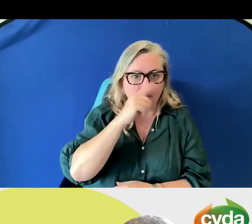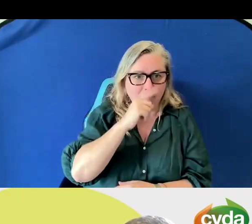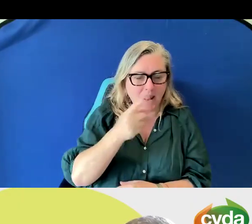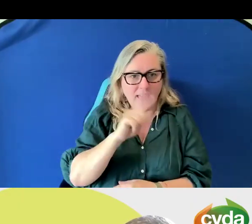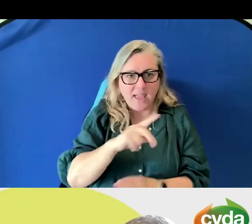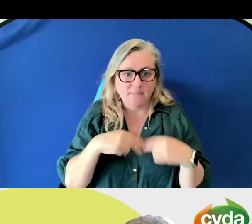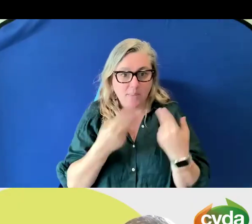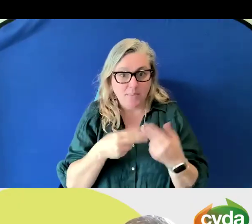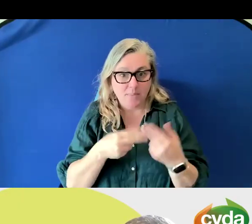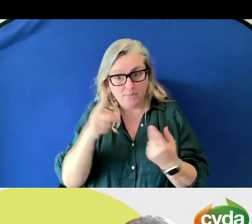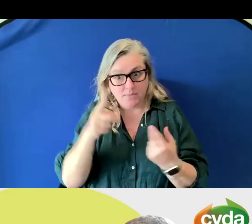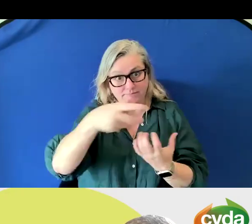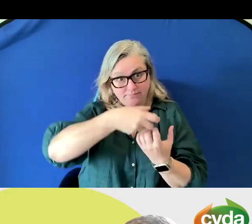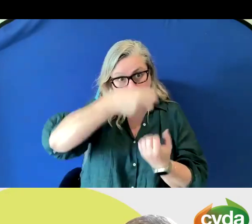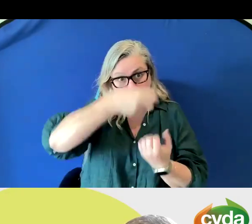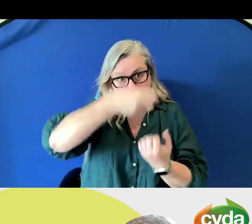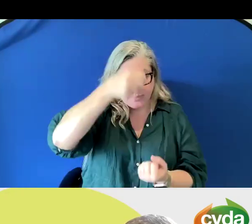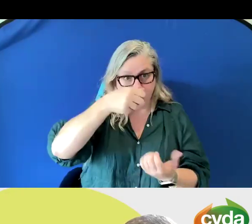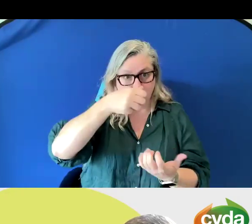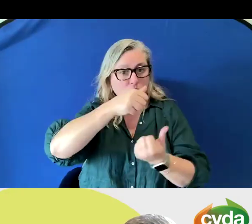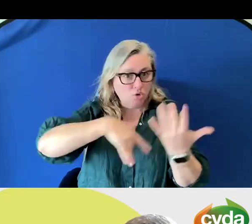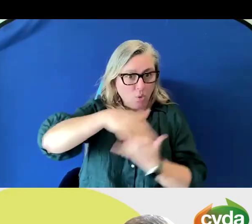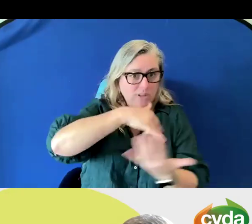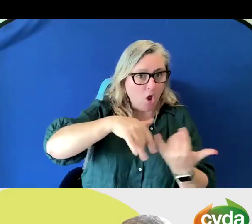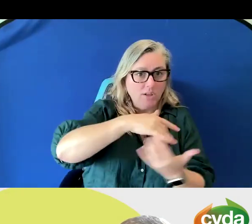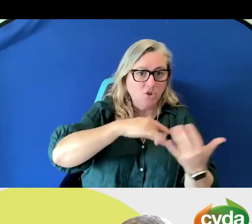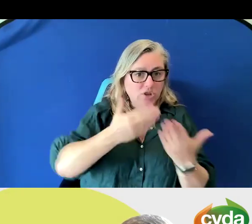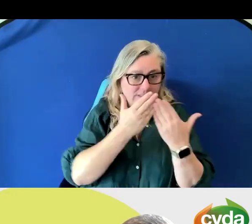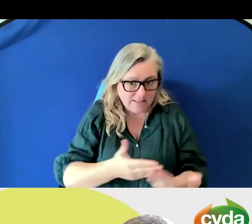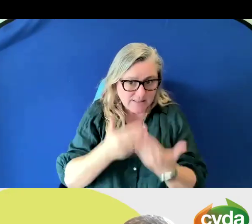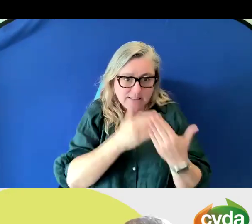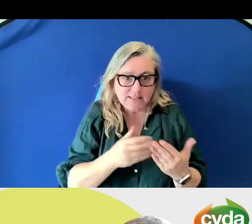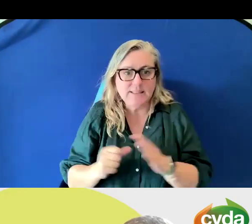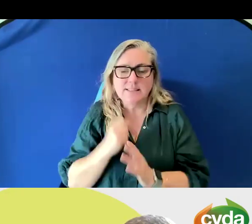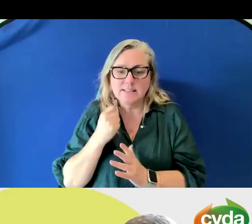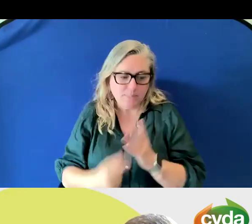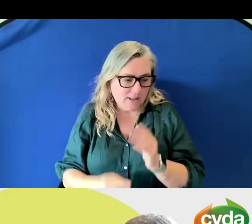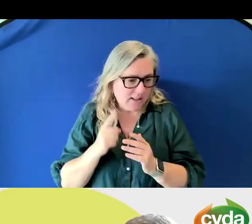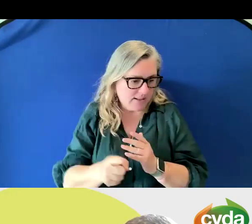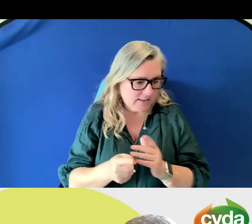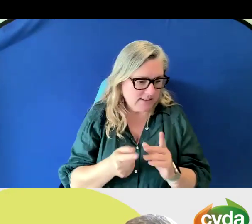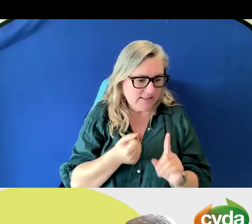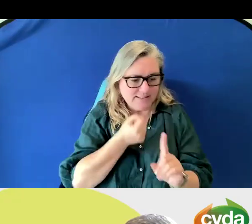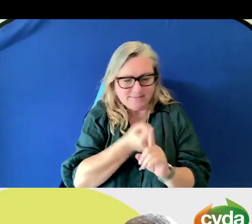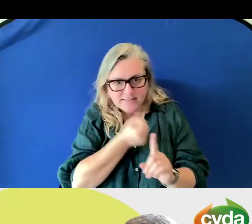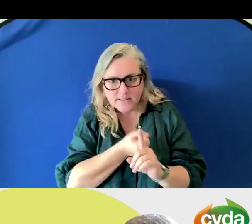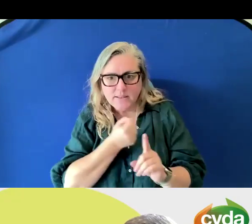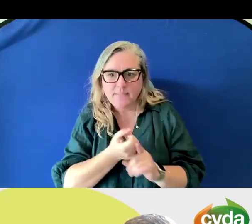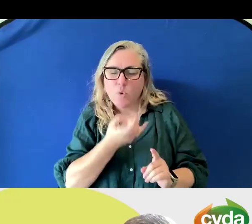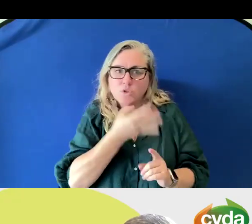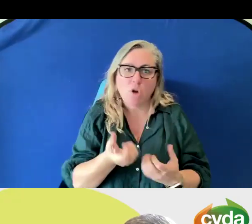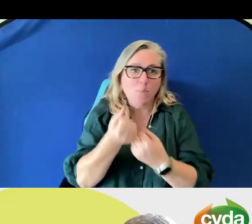Her qualifications in sociology and disability have driven her advocacy for individual and systemic matters in child